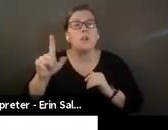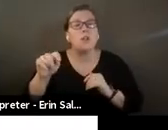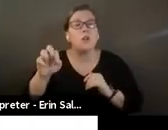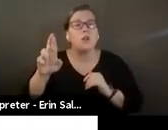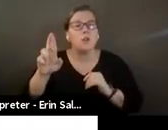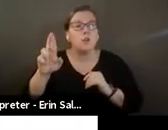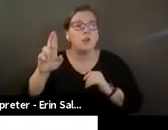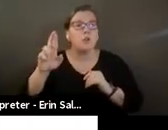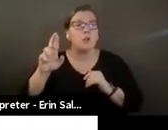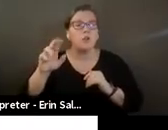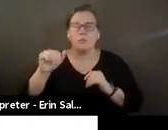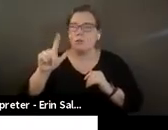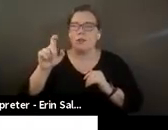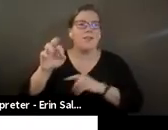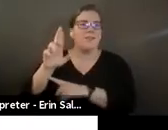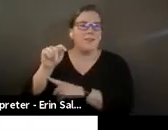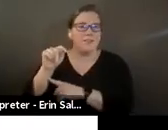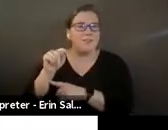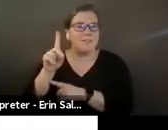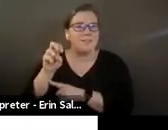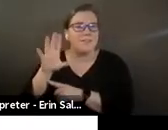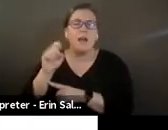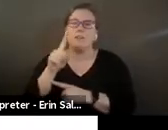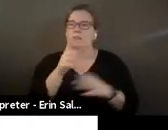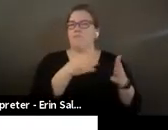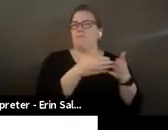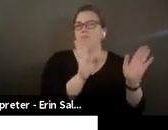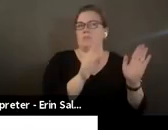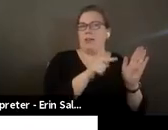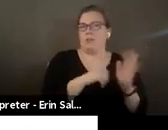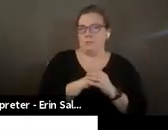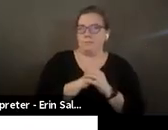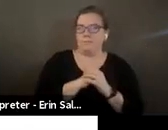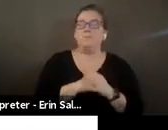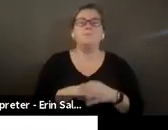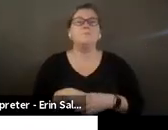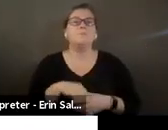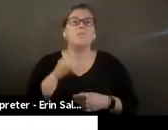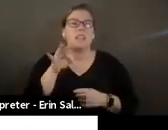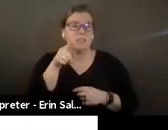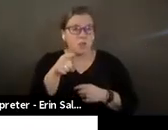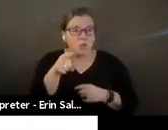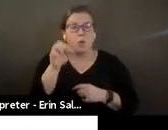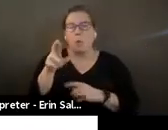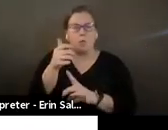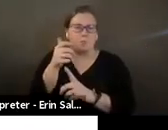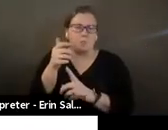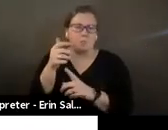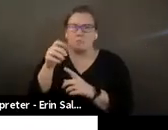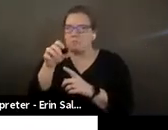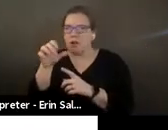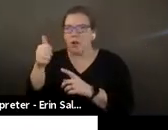device, you would use our standard application. If you are applying or someone you know is applying for our